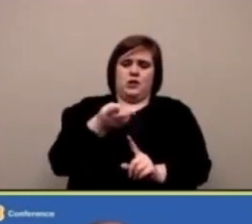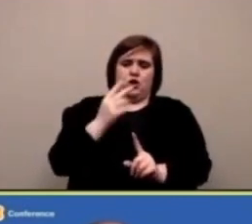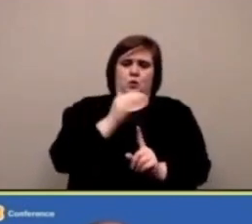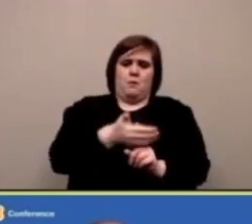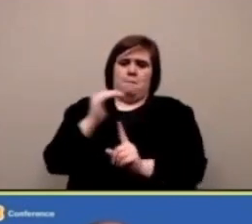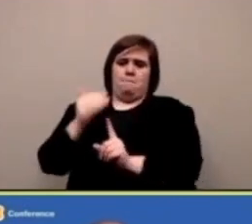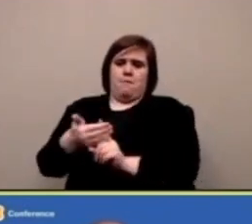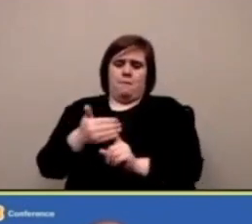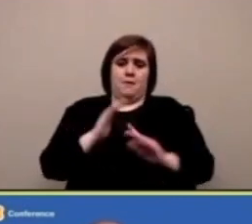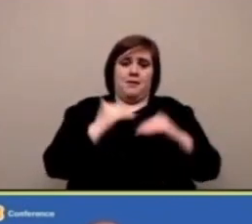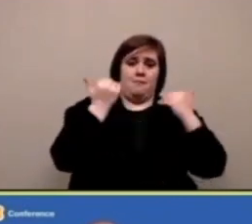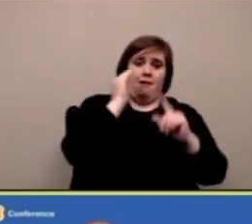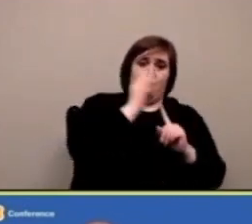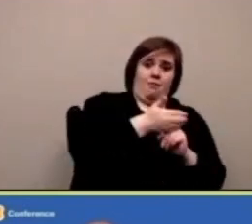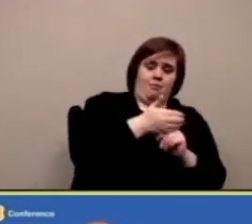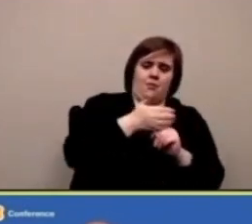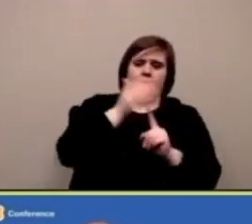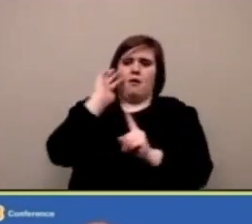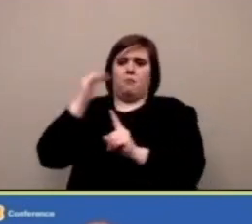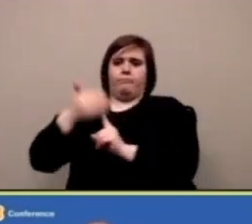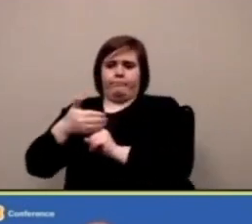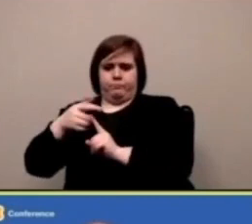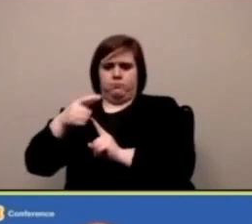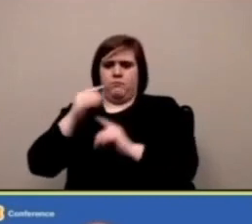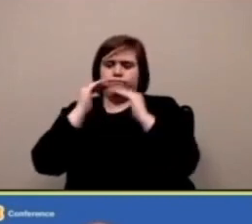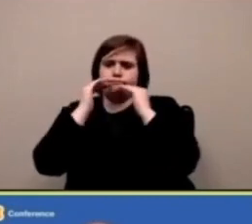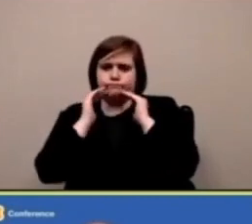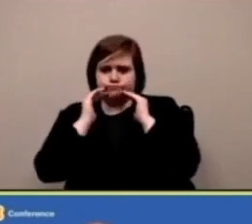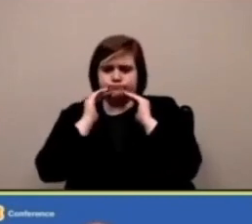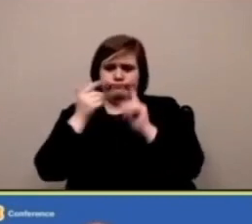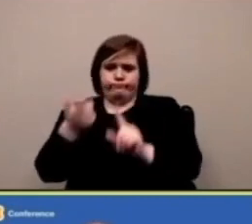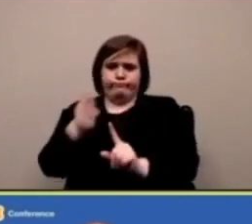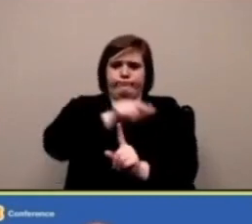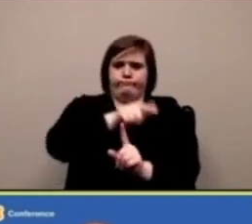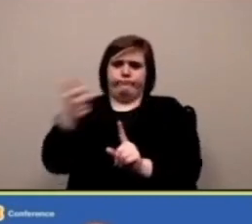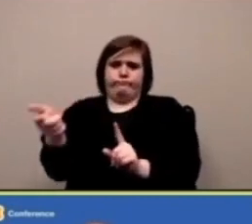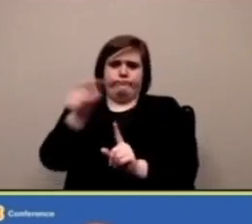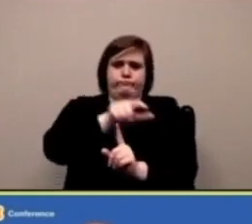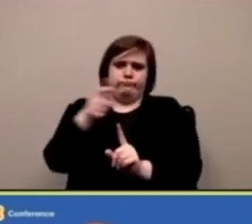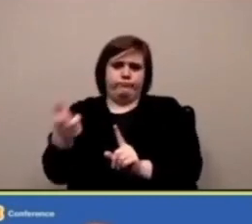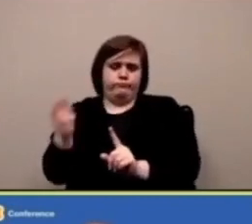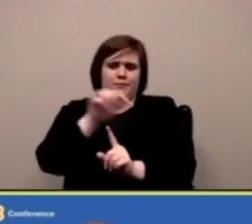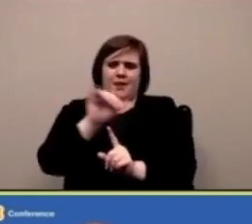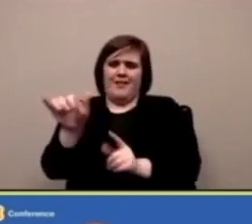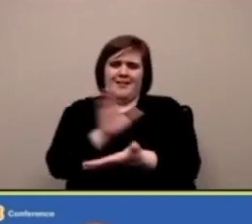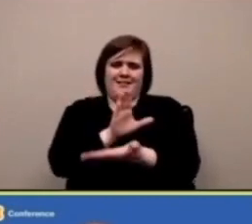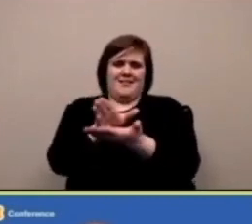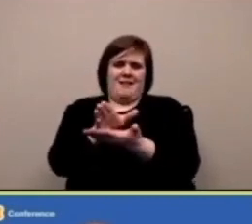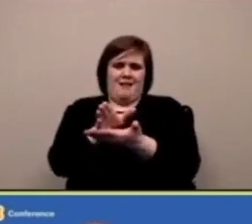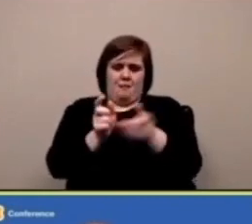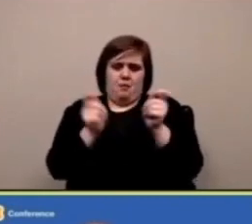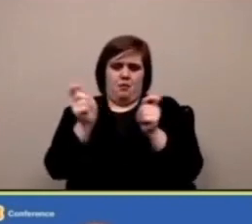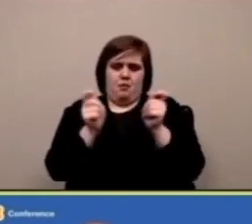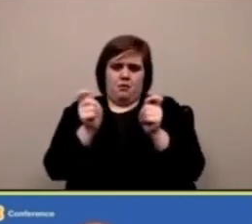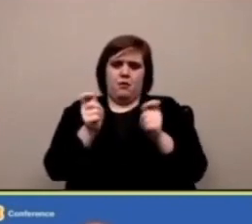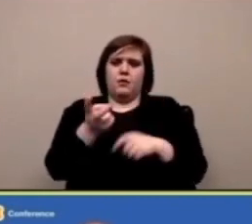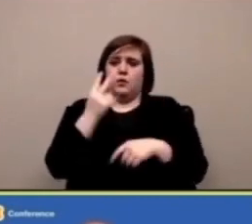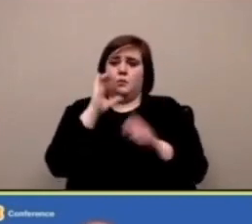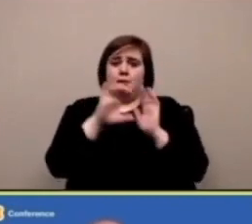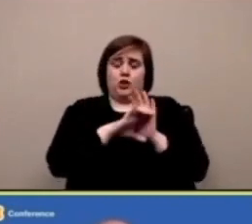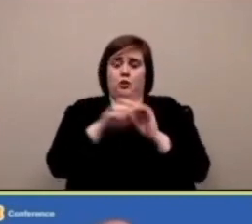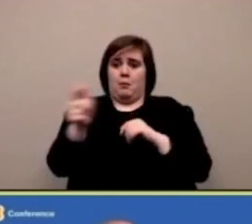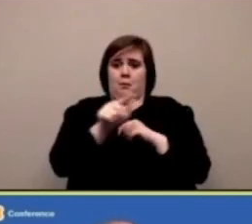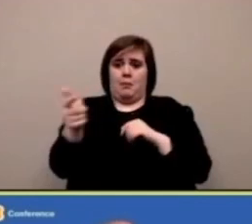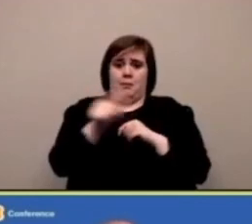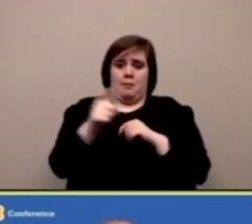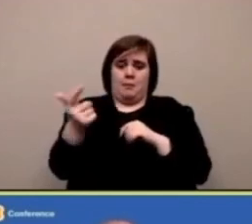the smile and the frown. And all I'm doing to animate it is similar to that stop animation or the switching between two pictures, but